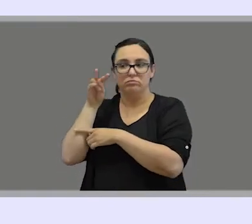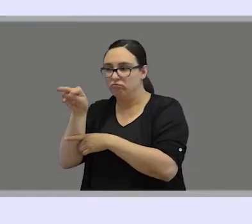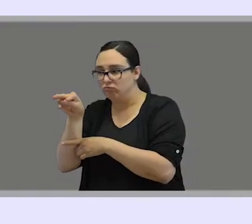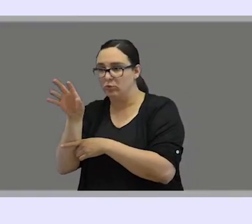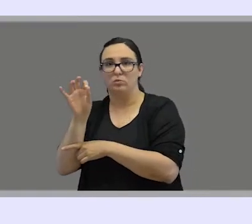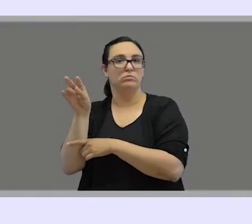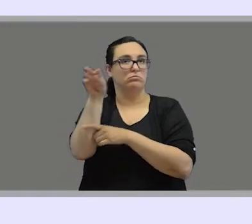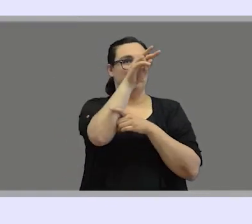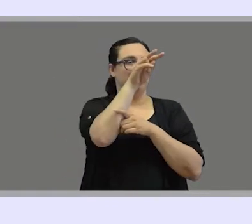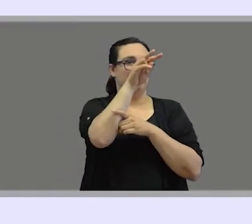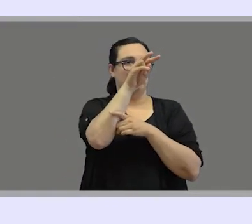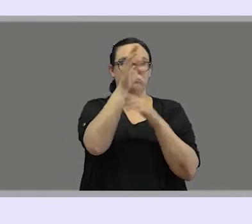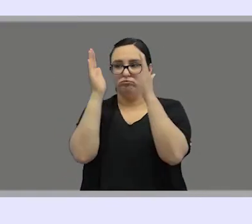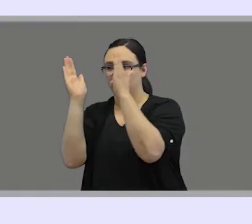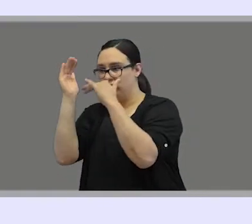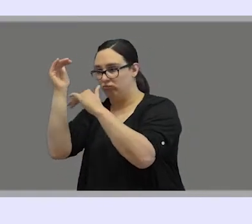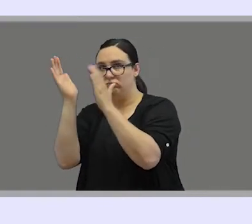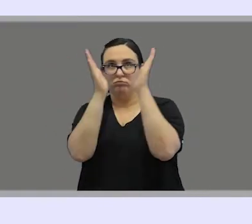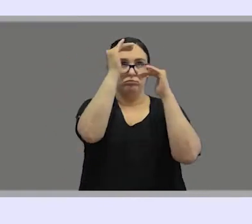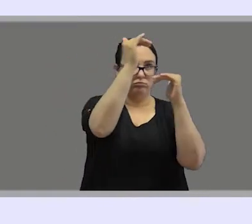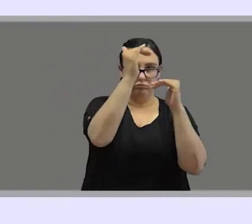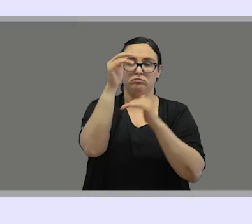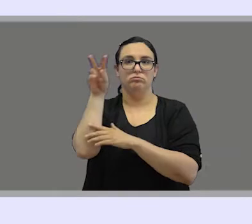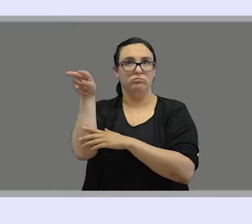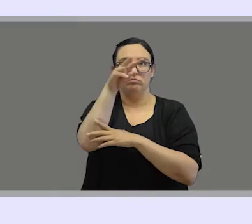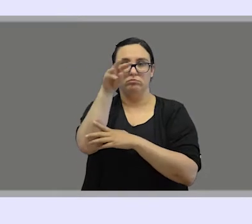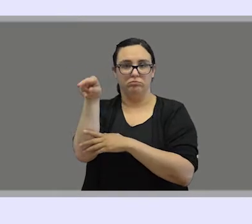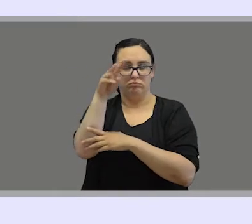choose what to attend at each moment. So in a